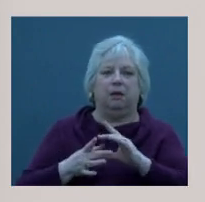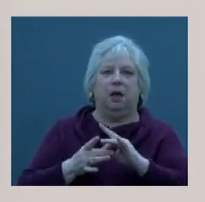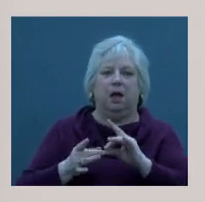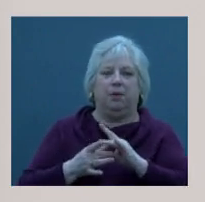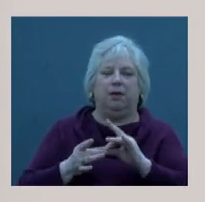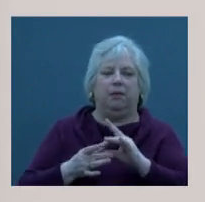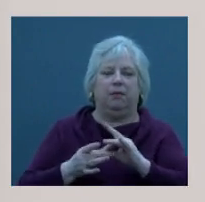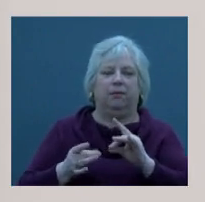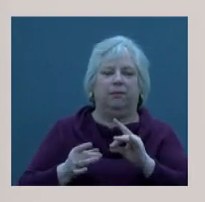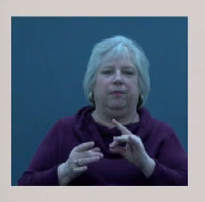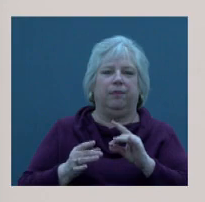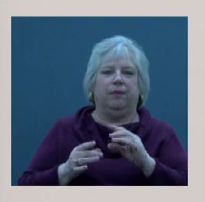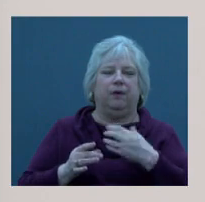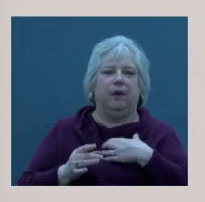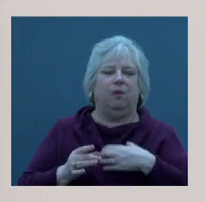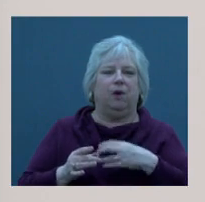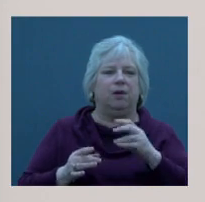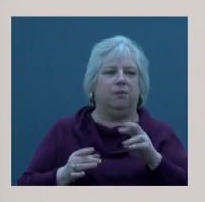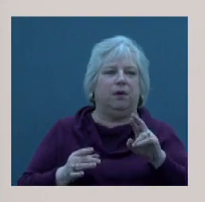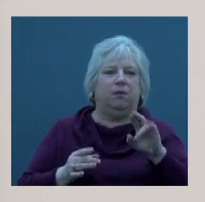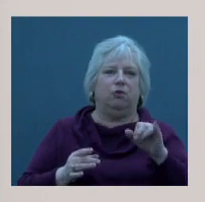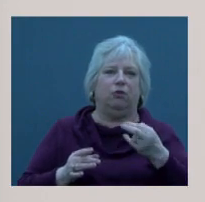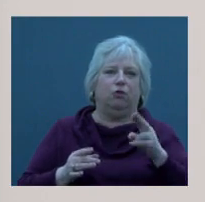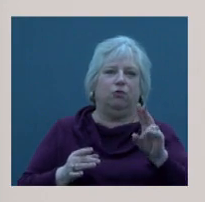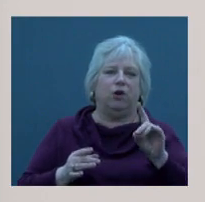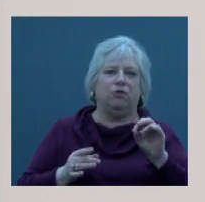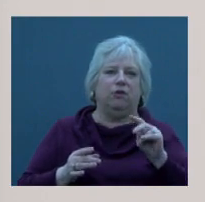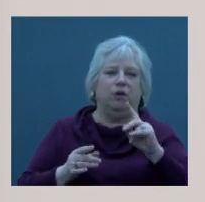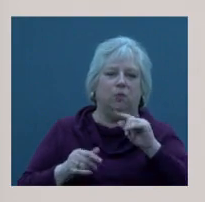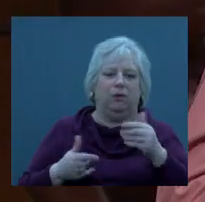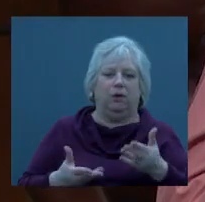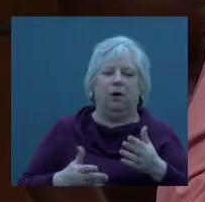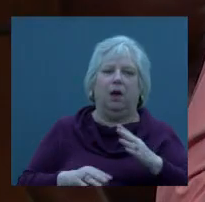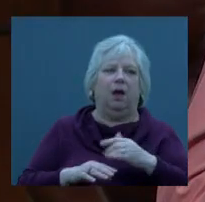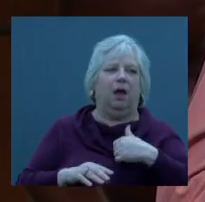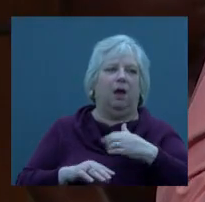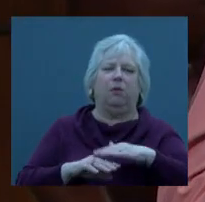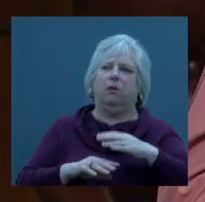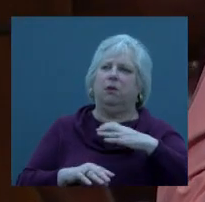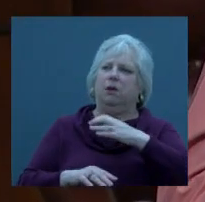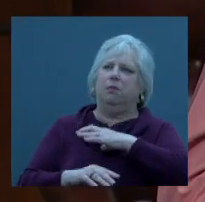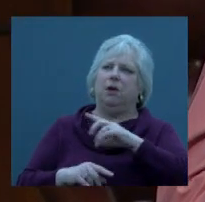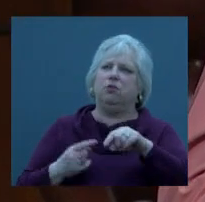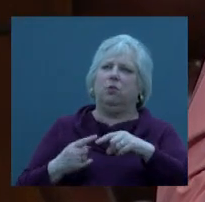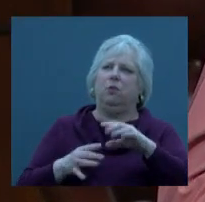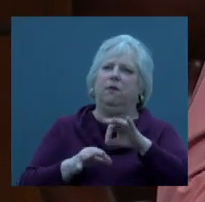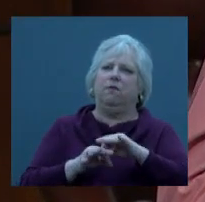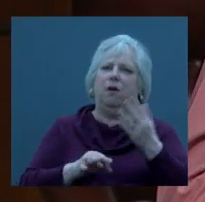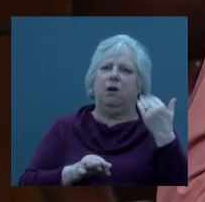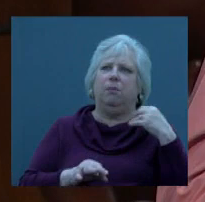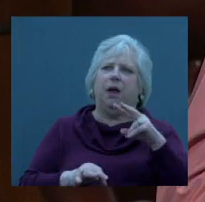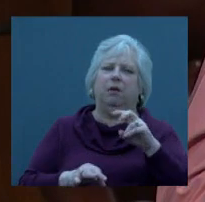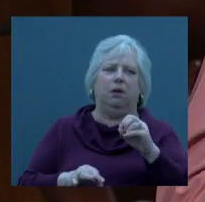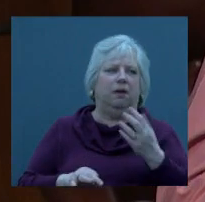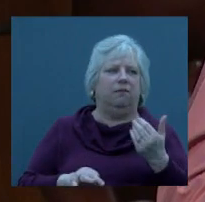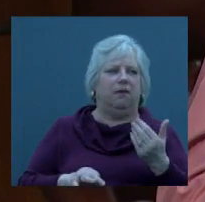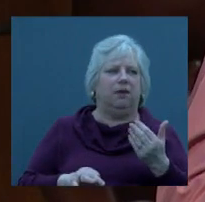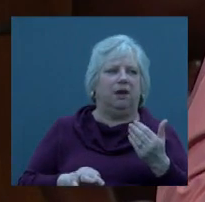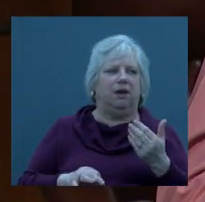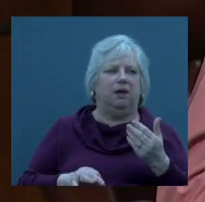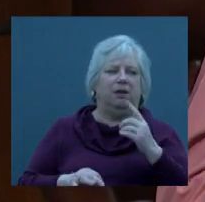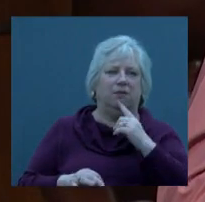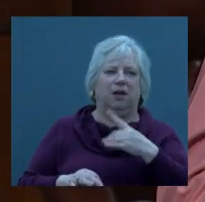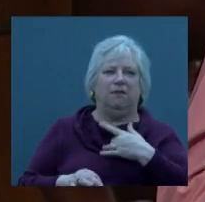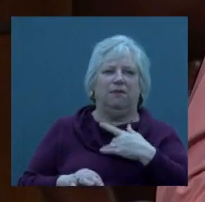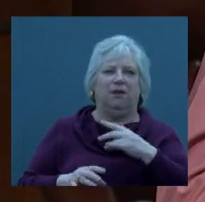I would be glad to say this to him again. I was on the commission when this was voted in 2015, and it